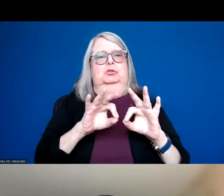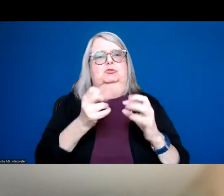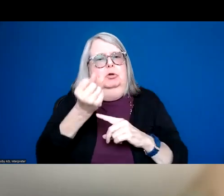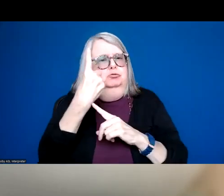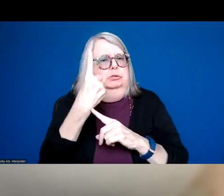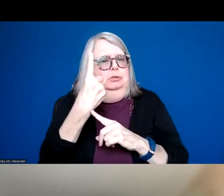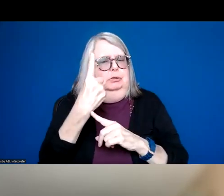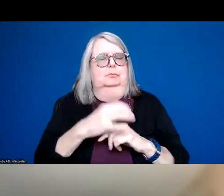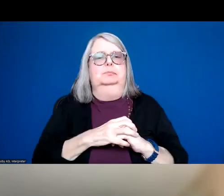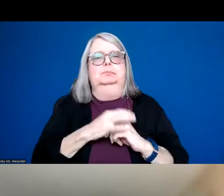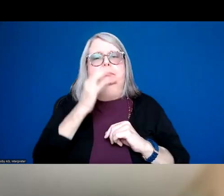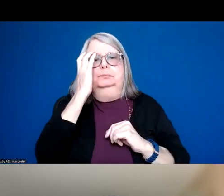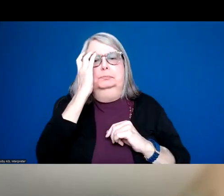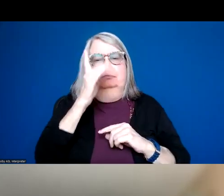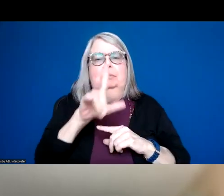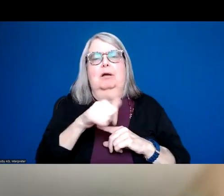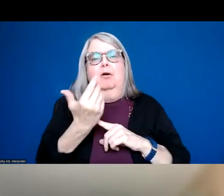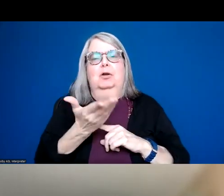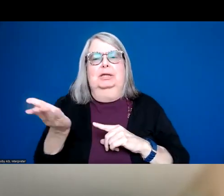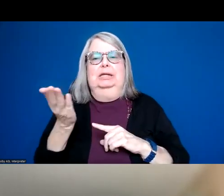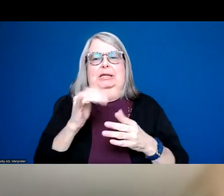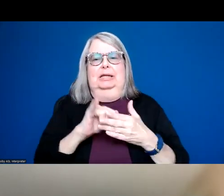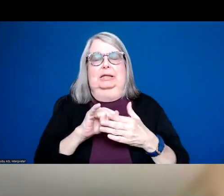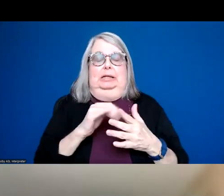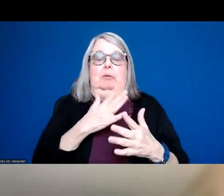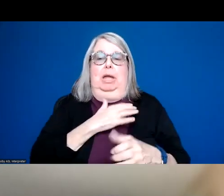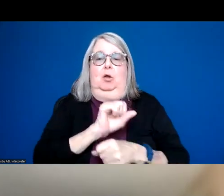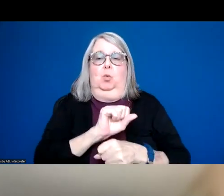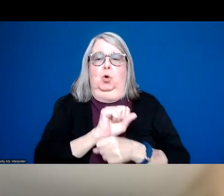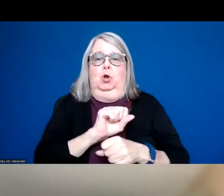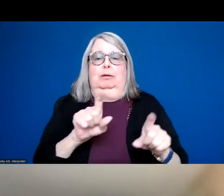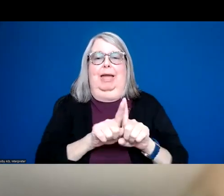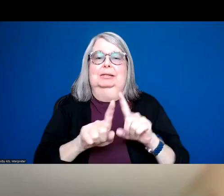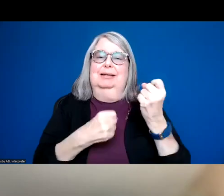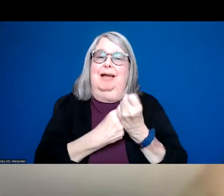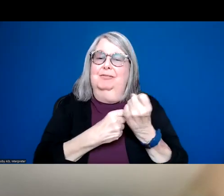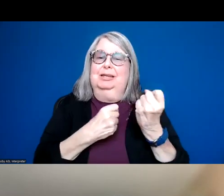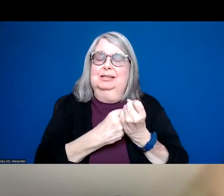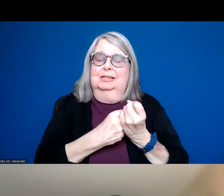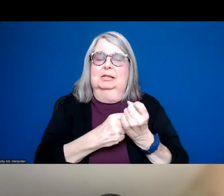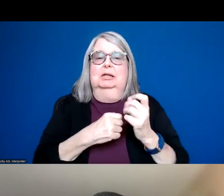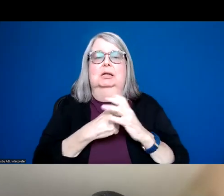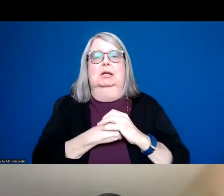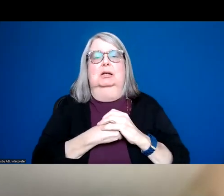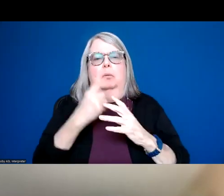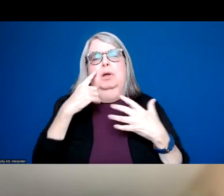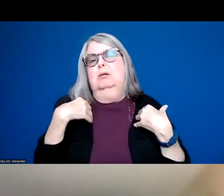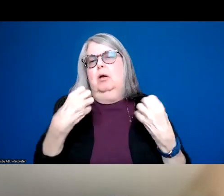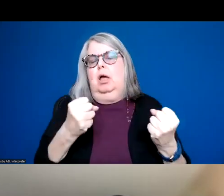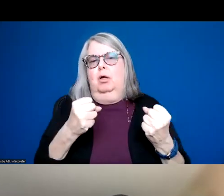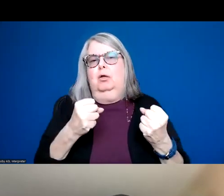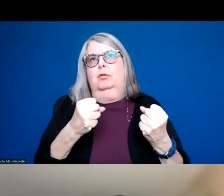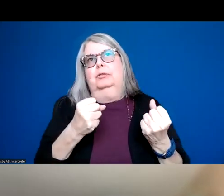understand. The other thing that in my work as an advocate, a mental health innovator, if